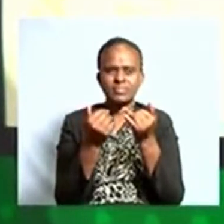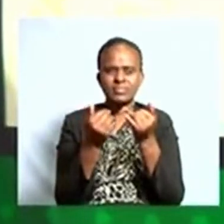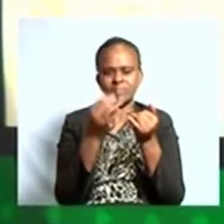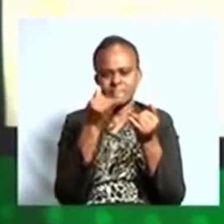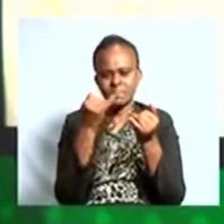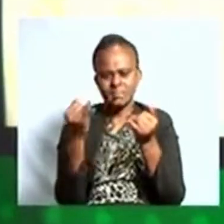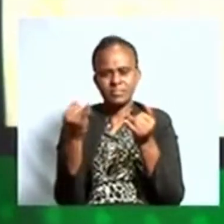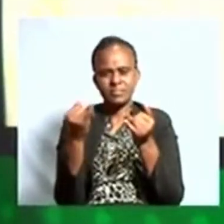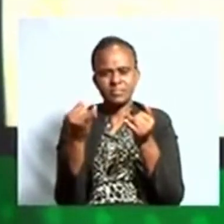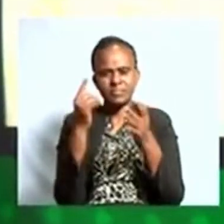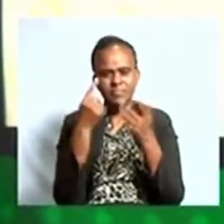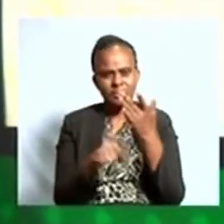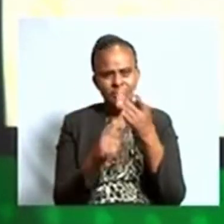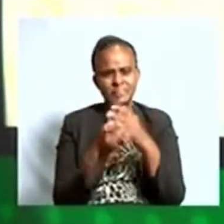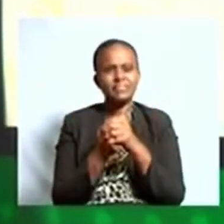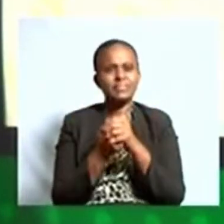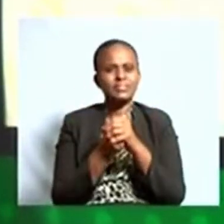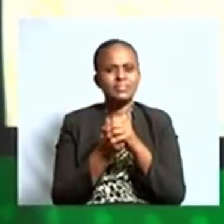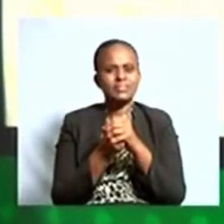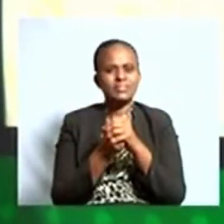issues of